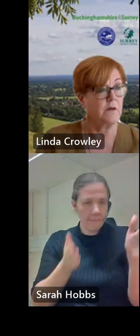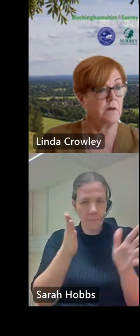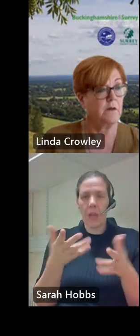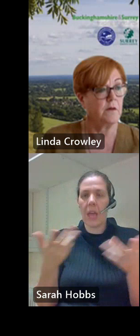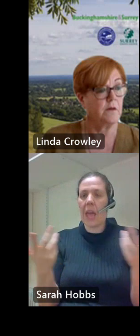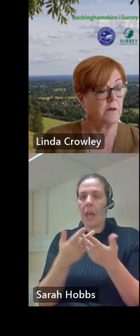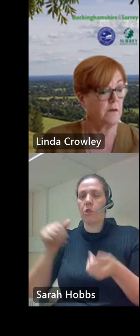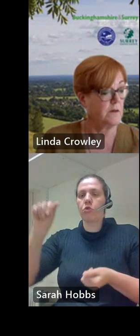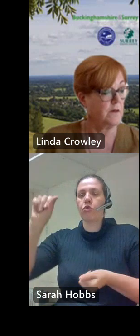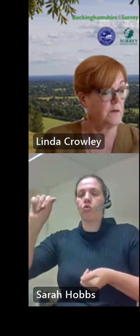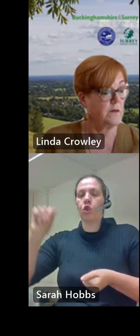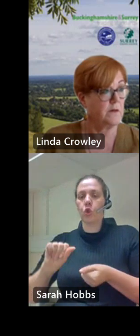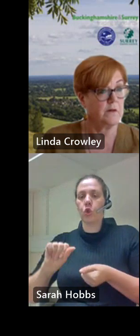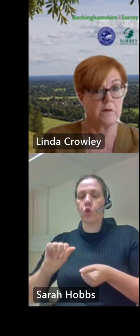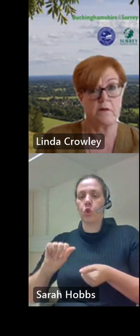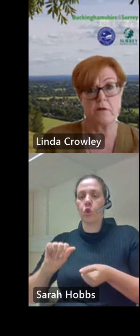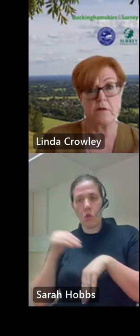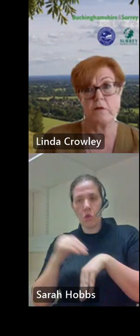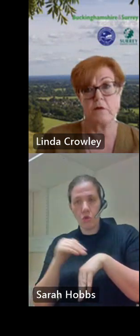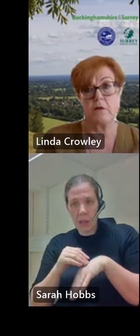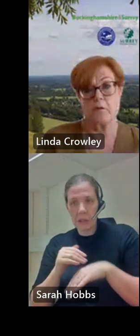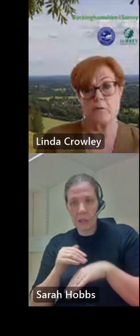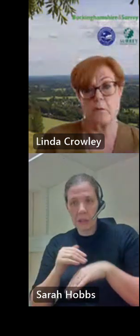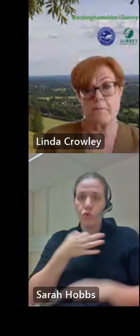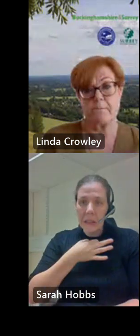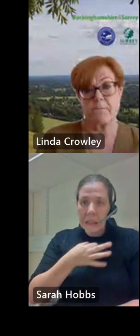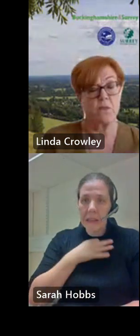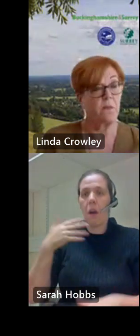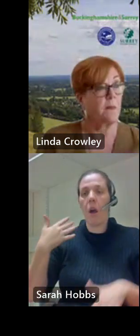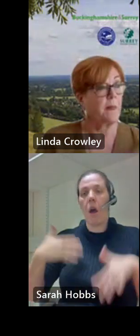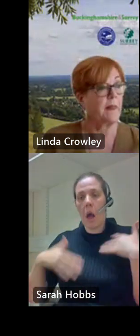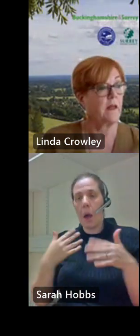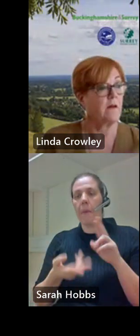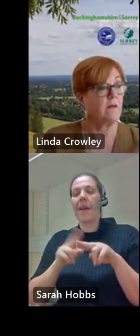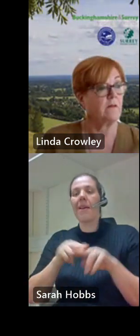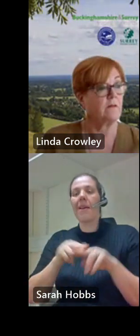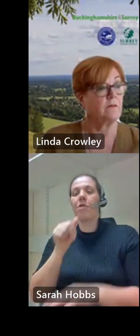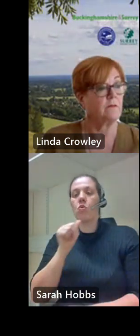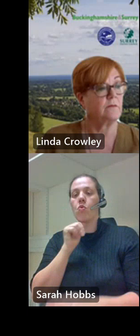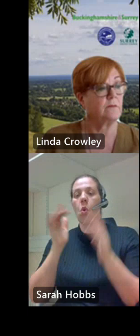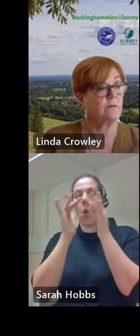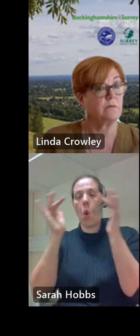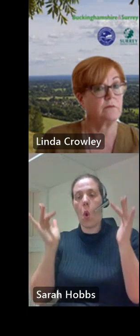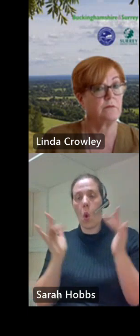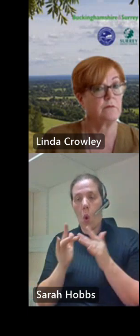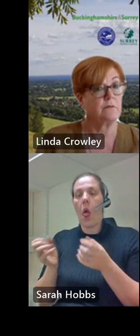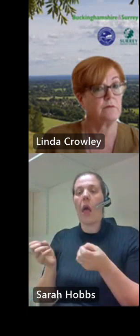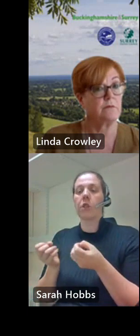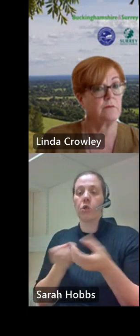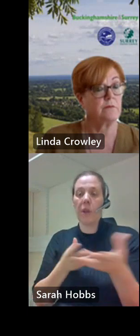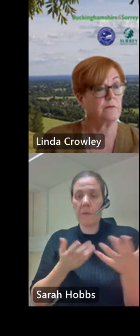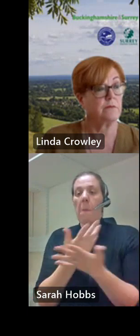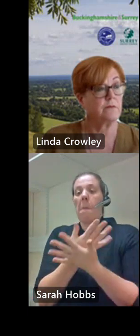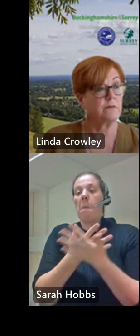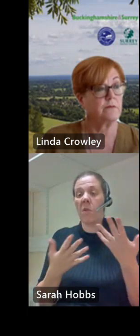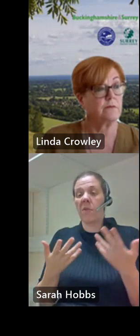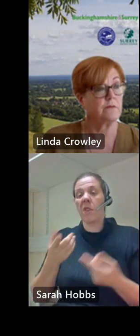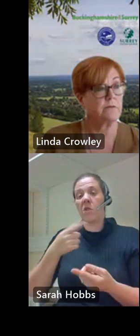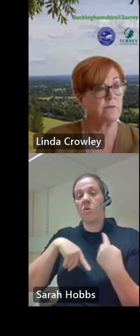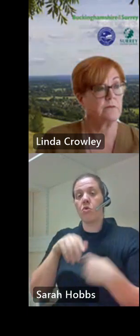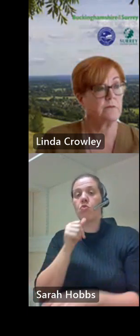reduce the threat, risk, and harm to them if they use the online services that most of us use today.